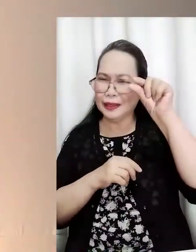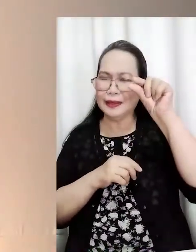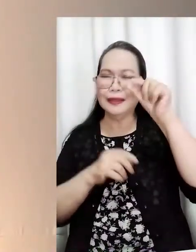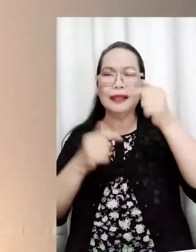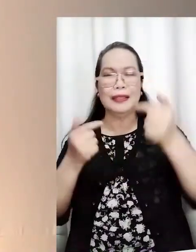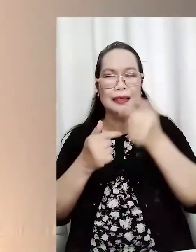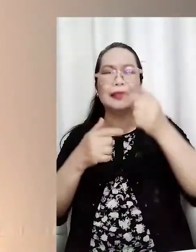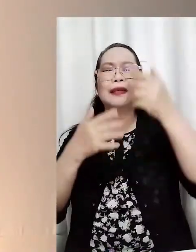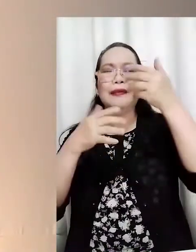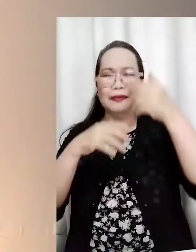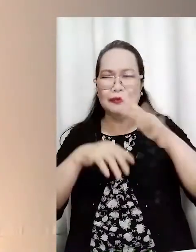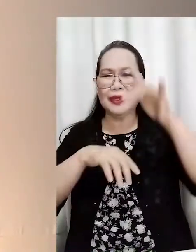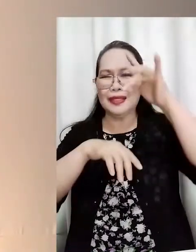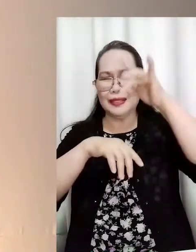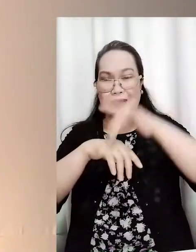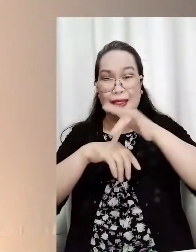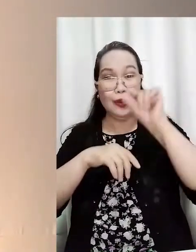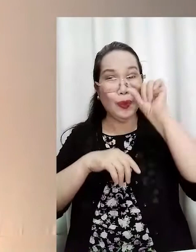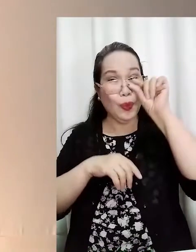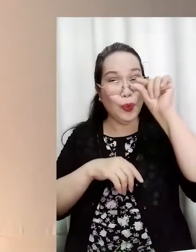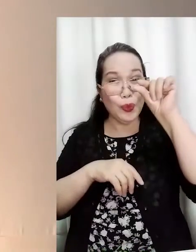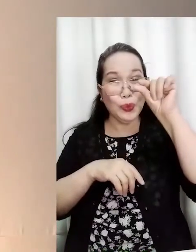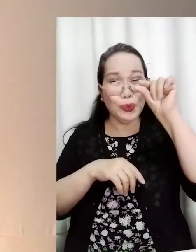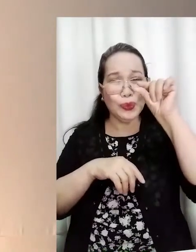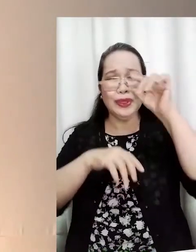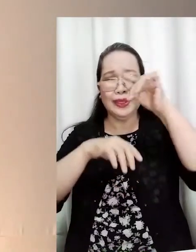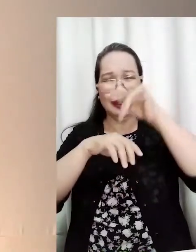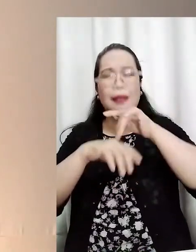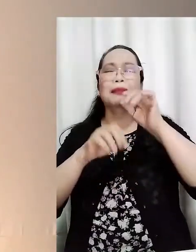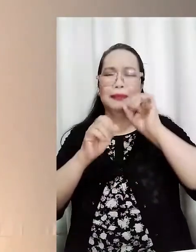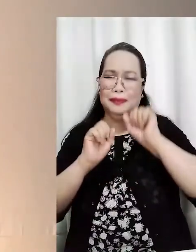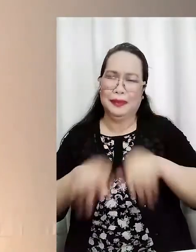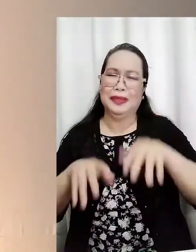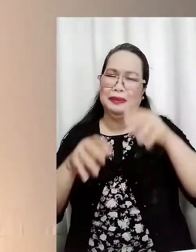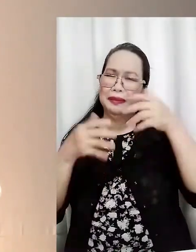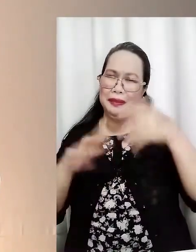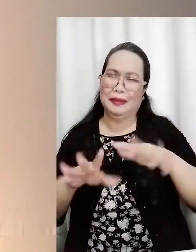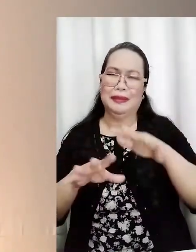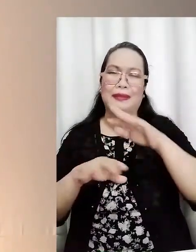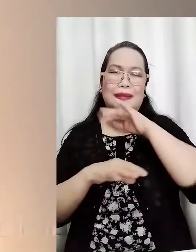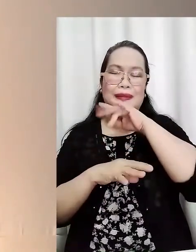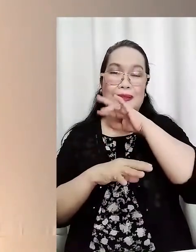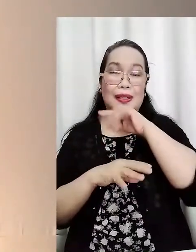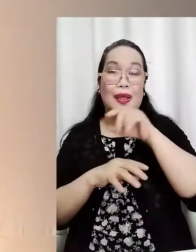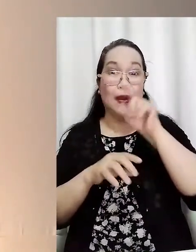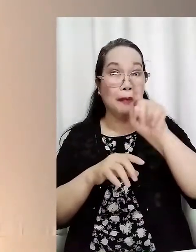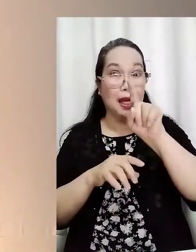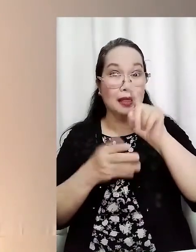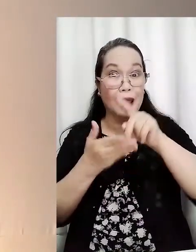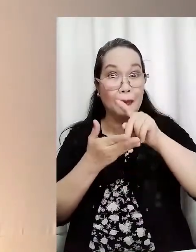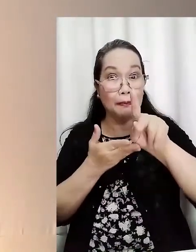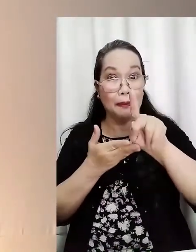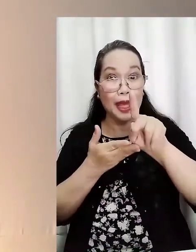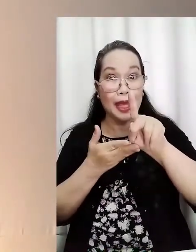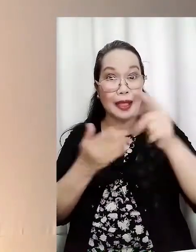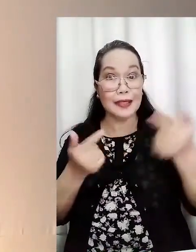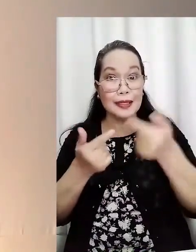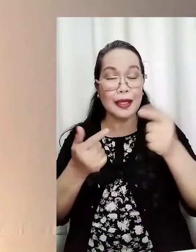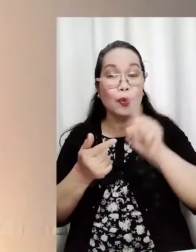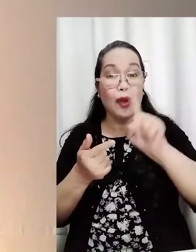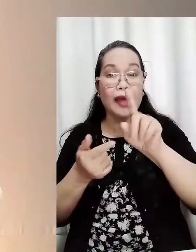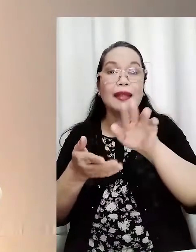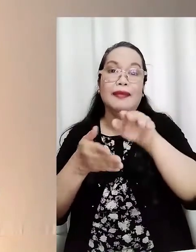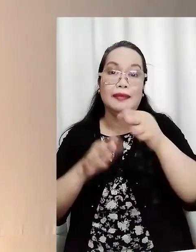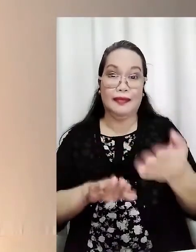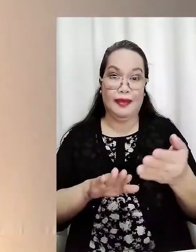yan, it has contaminated us. And the Bible also teaches that the wages of sin is